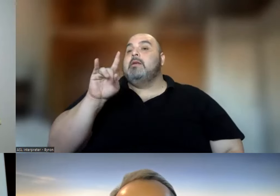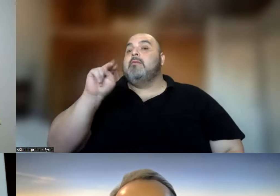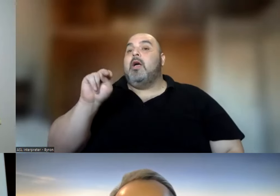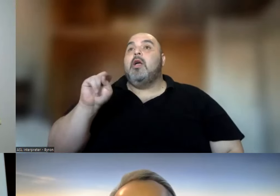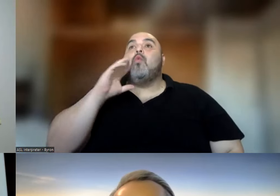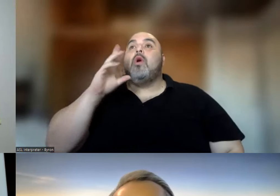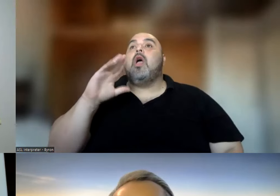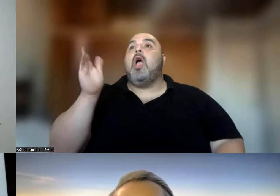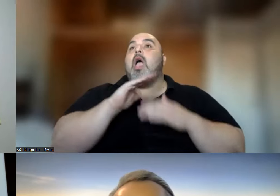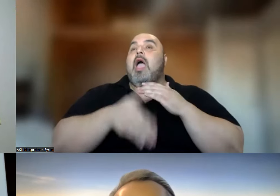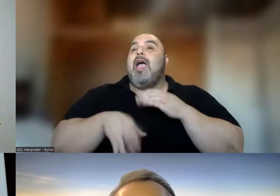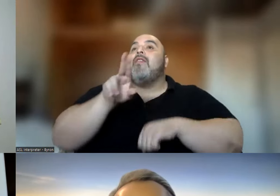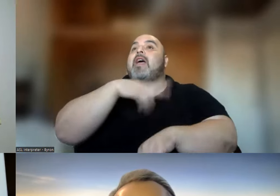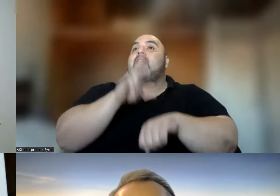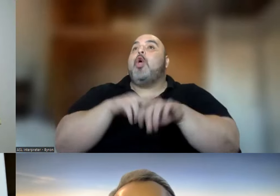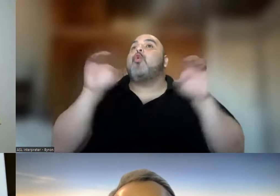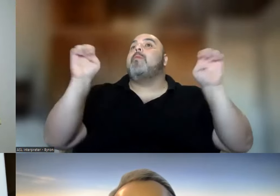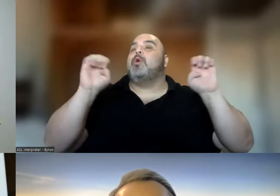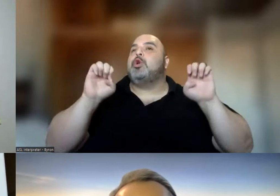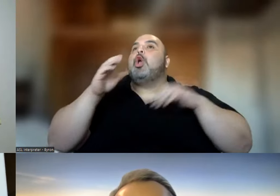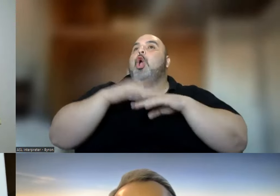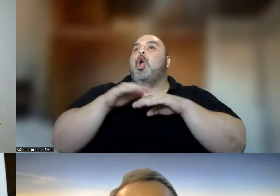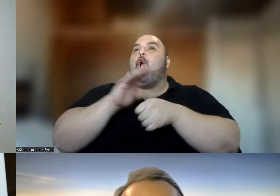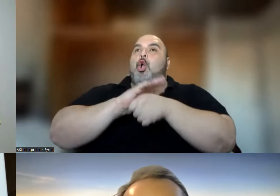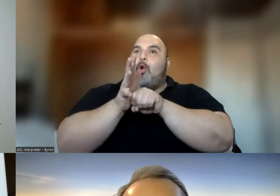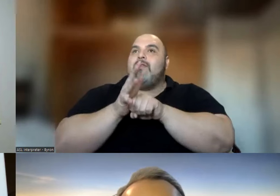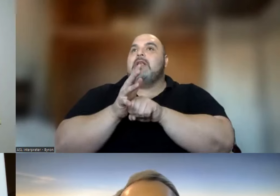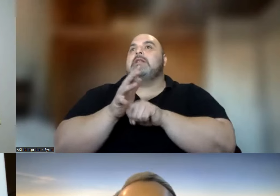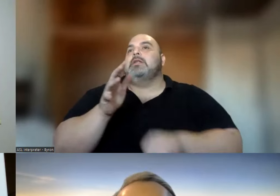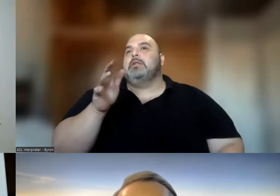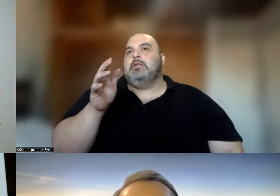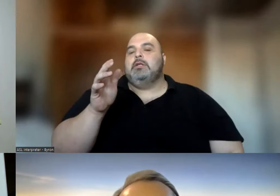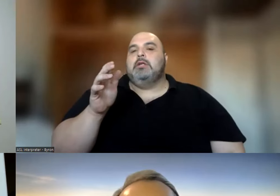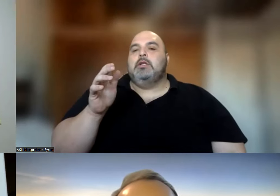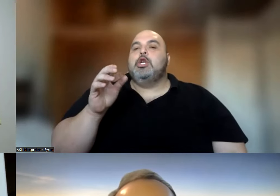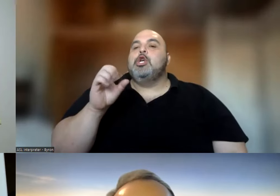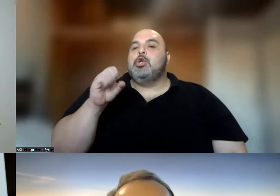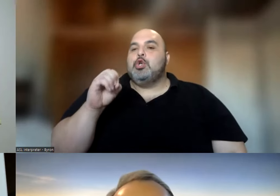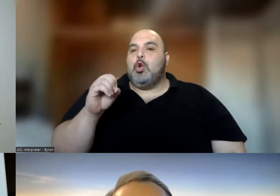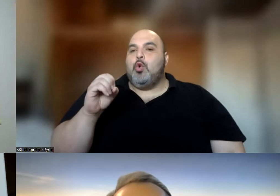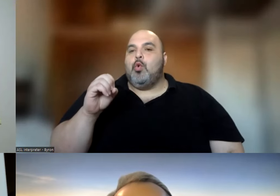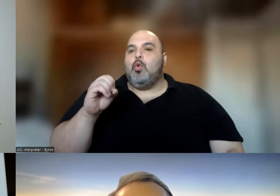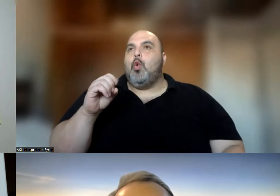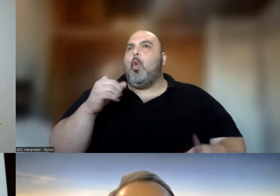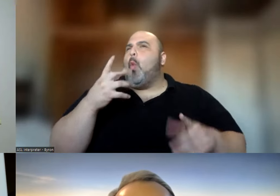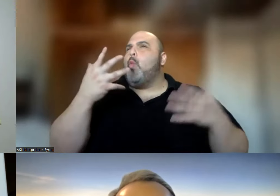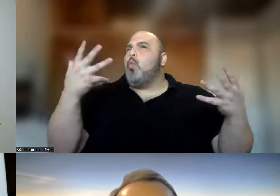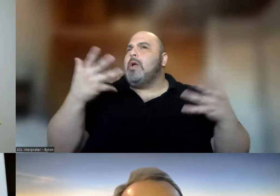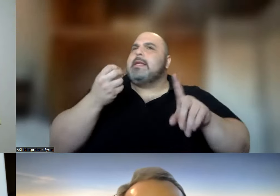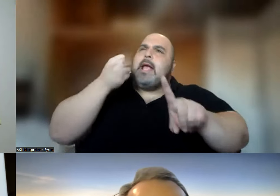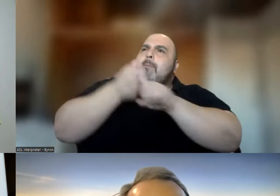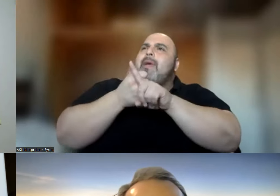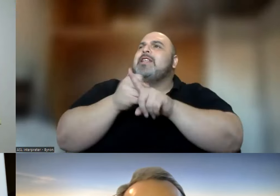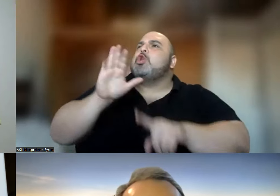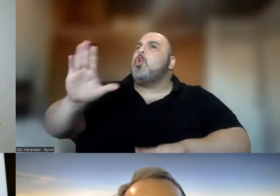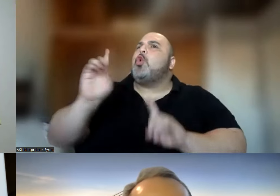the national emergency on the COVID-19. So what is the impact on your department in terms